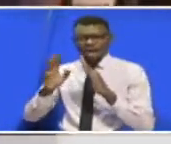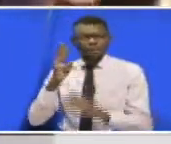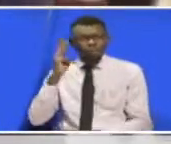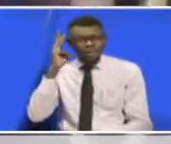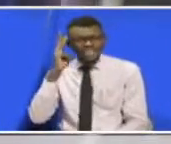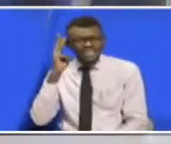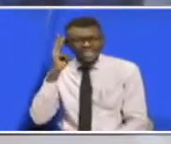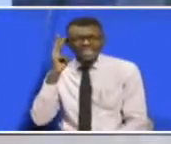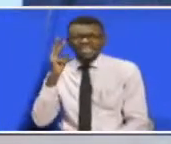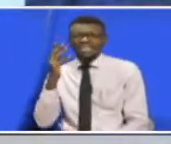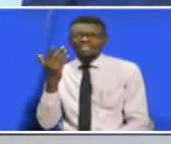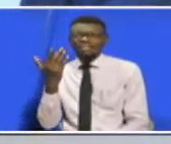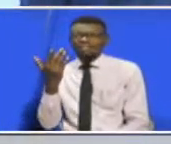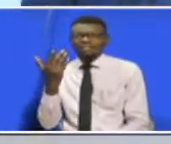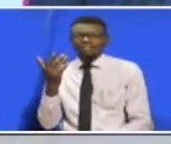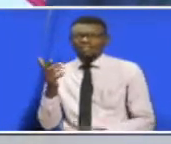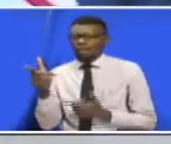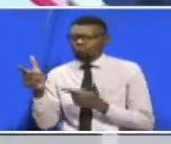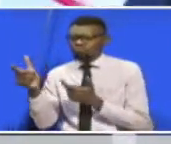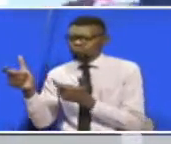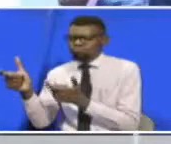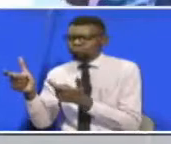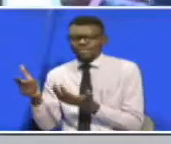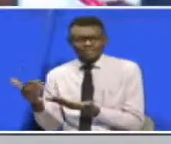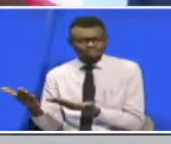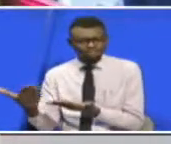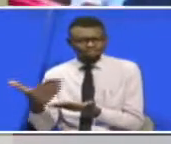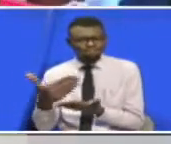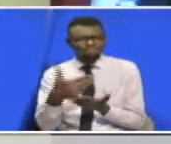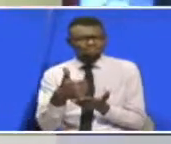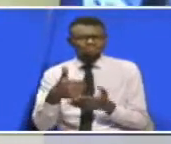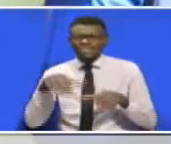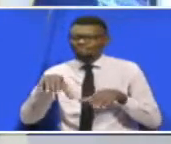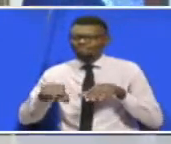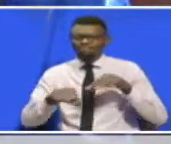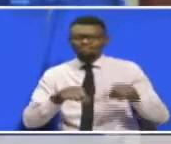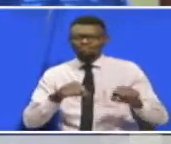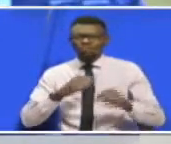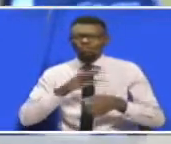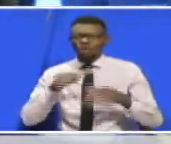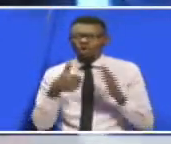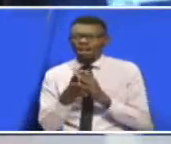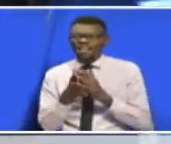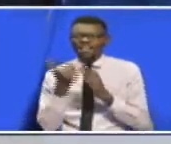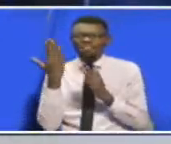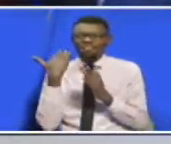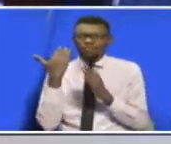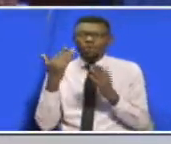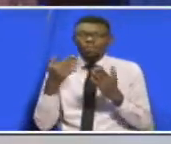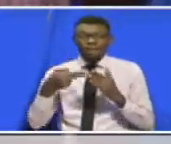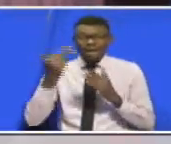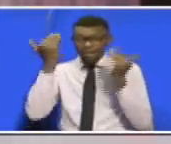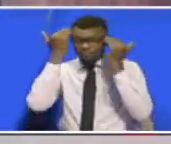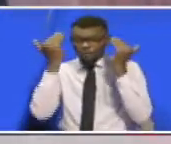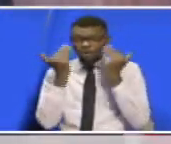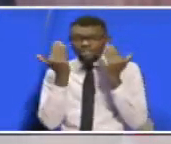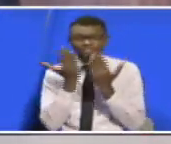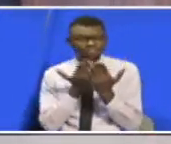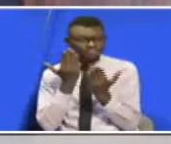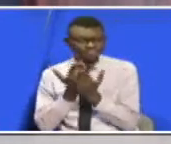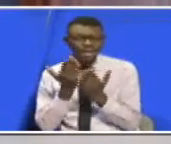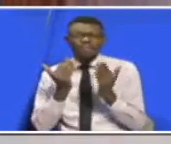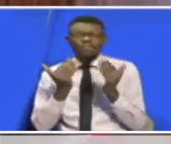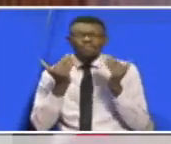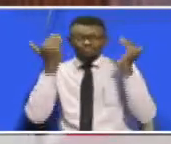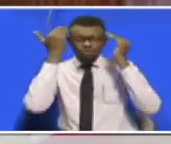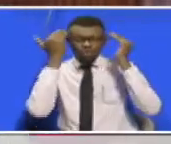and confiscated several firearms, seven firearms and rounds of ammunition. We filed a petition before the High Court, and the court, in a decision